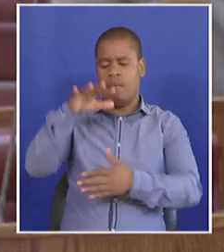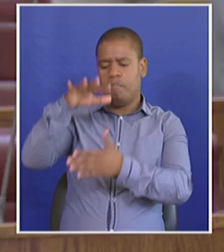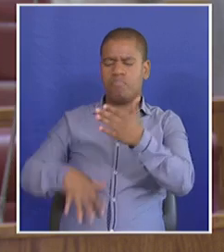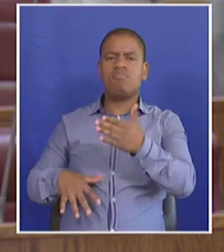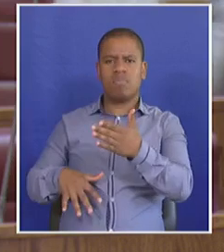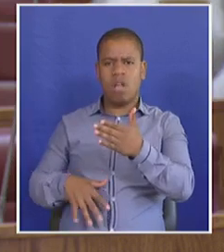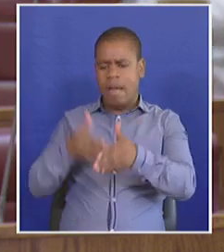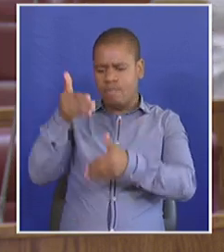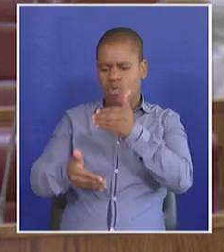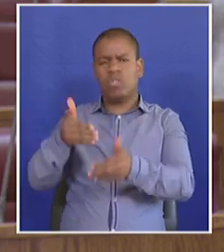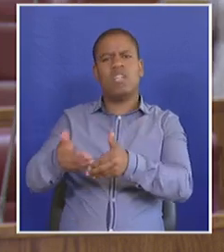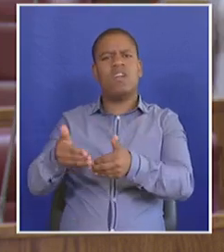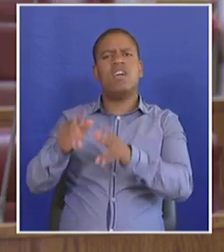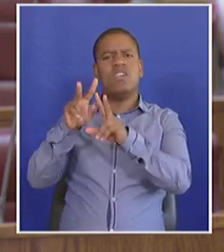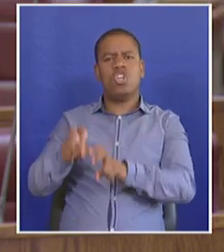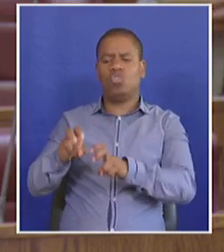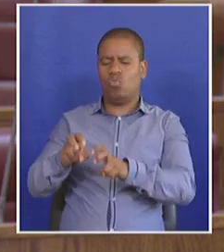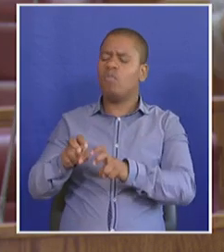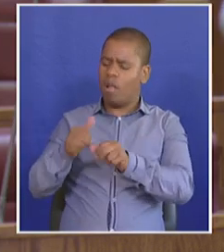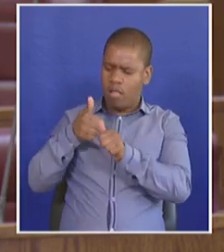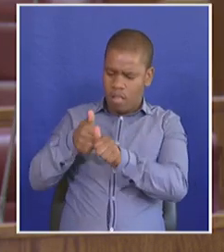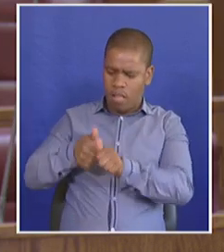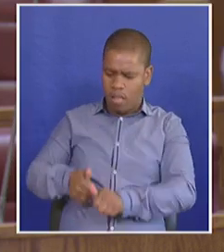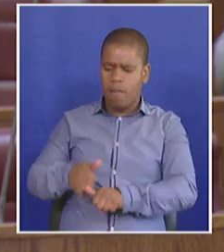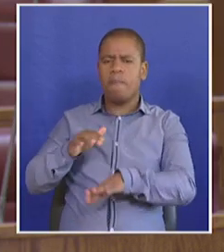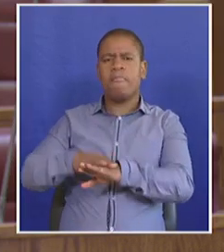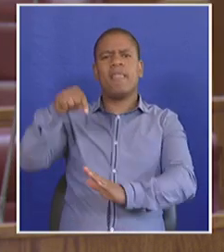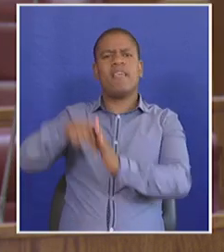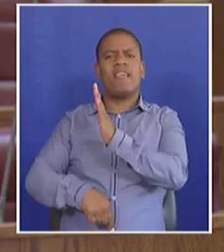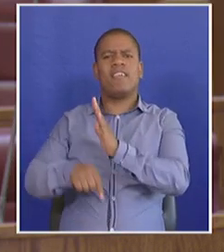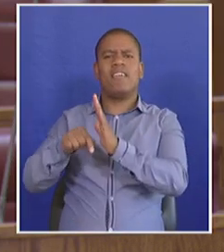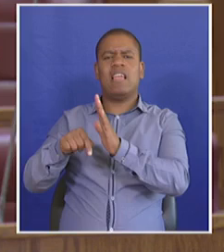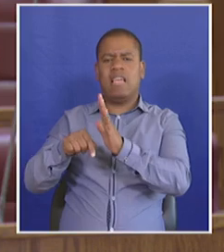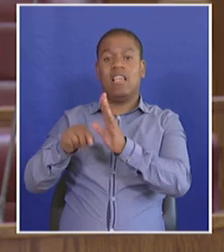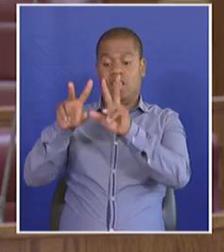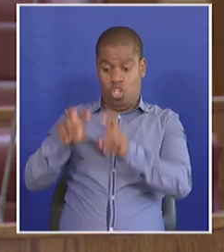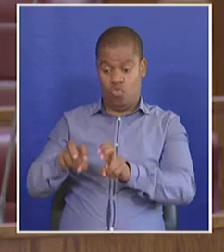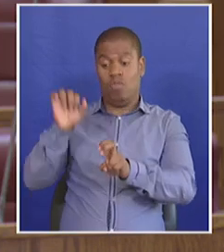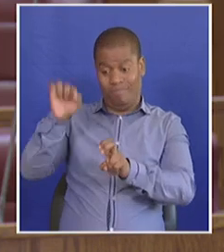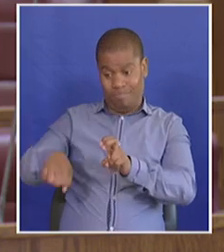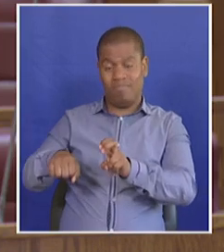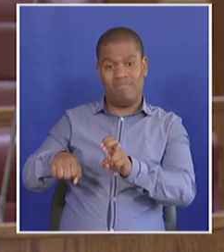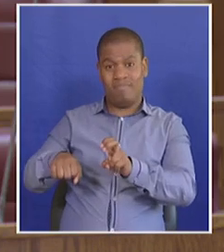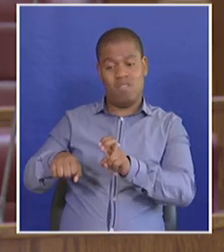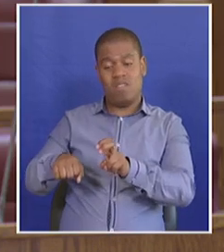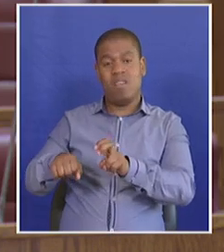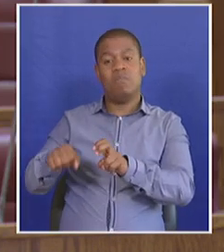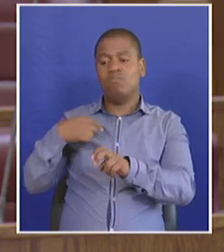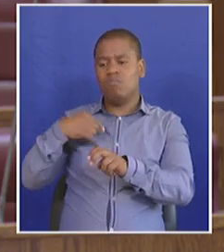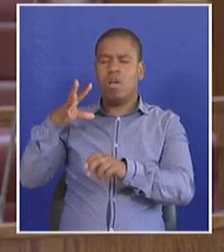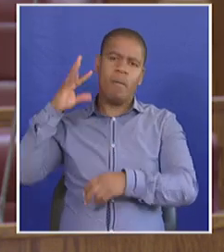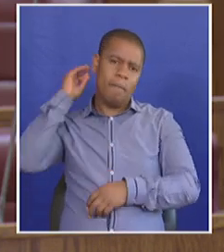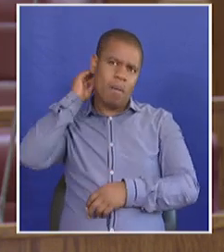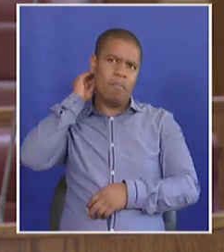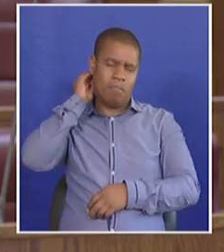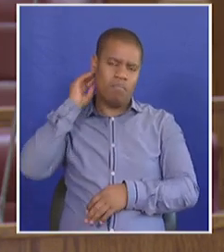issues and stay away from substantive issues, because indeed, if you have got to delve into the substantive issues, you must